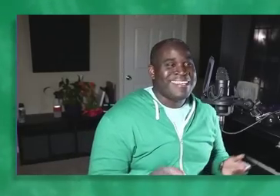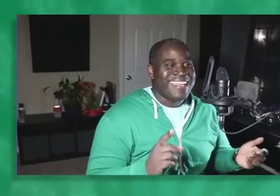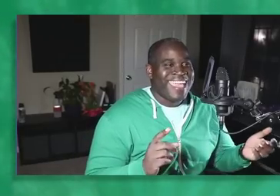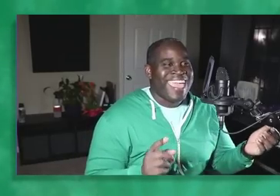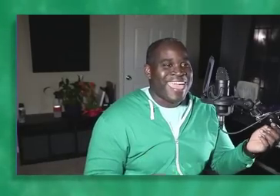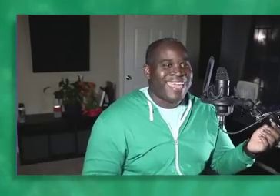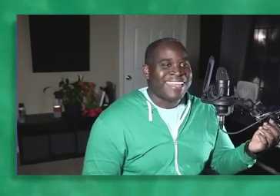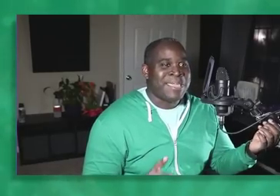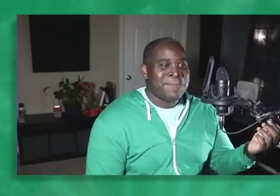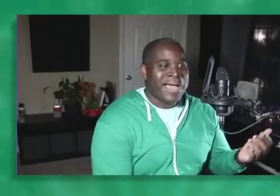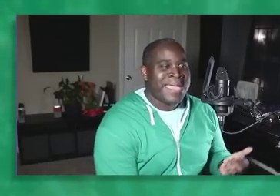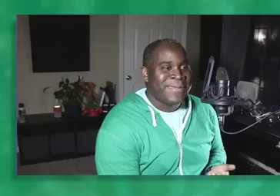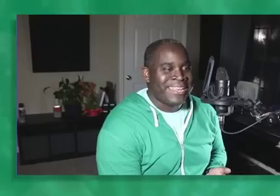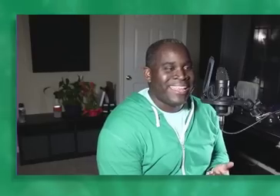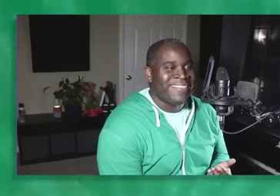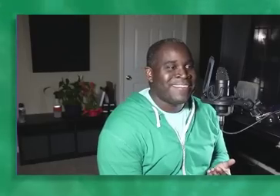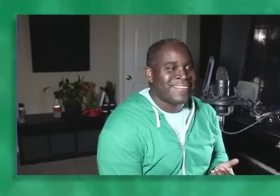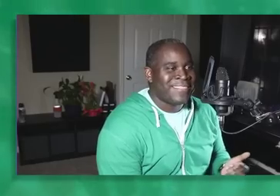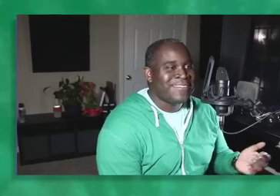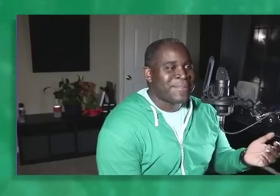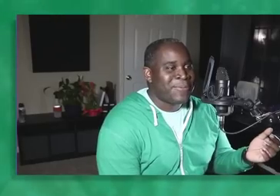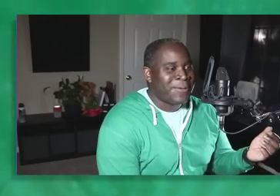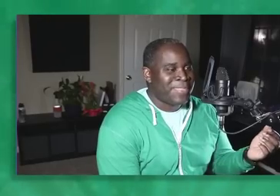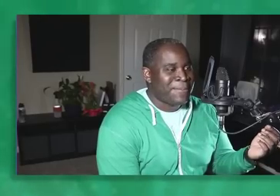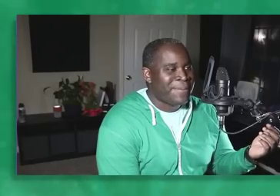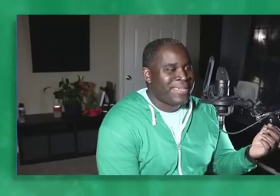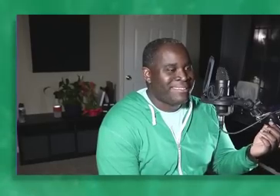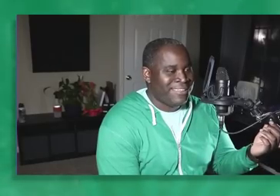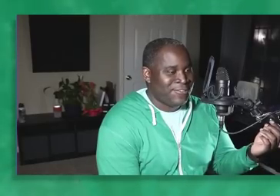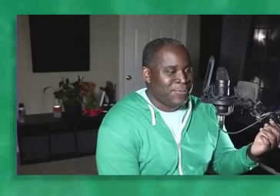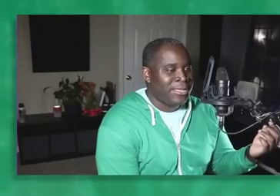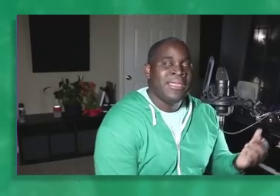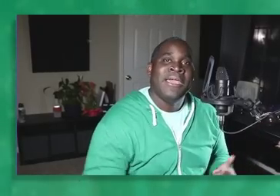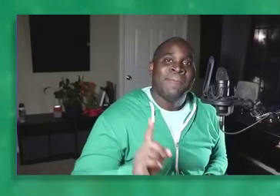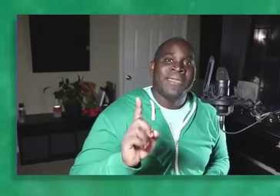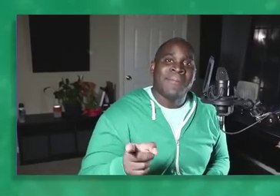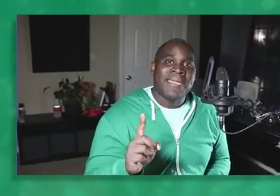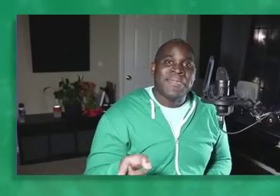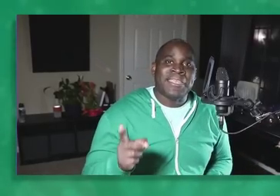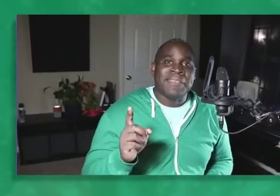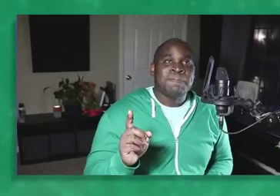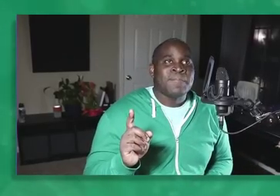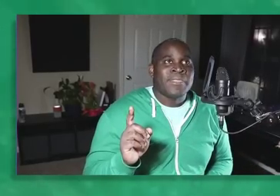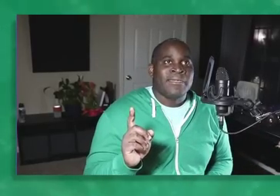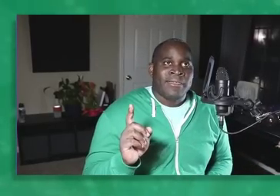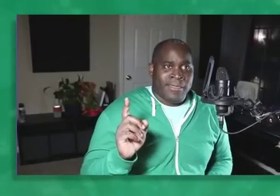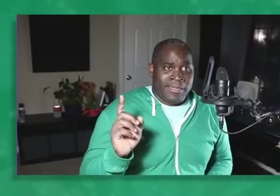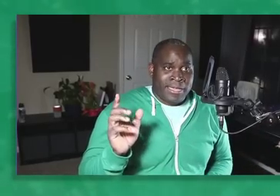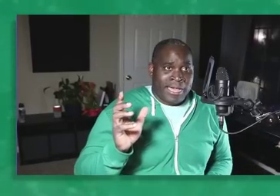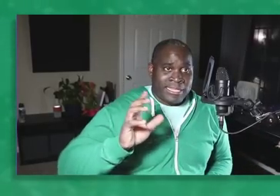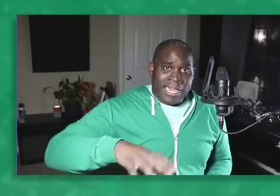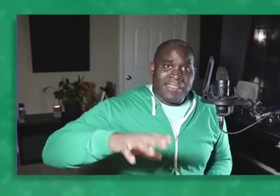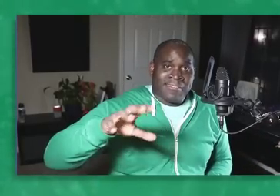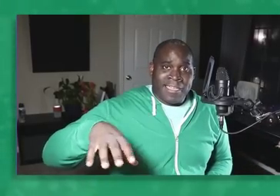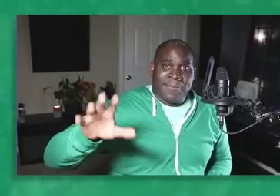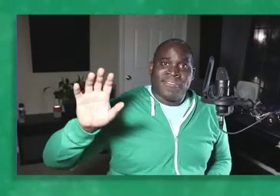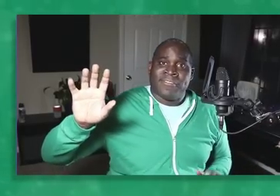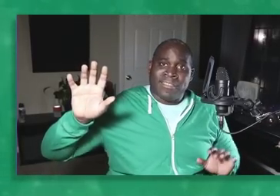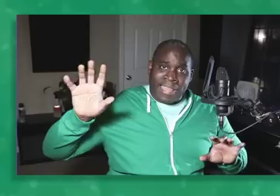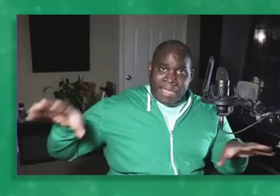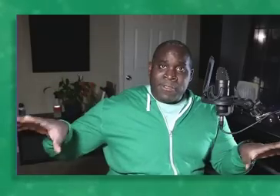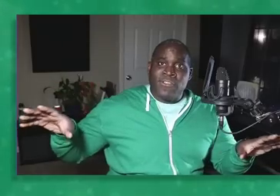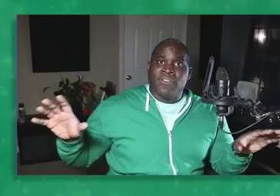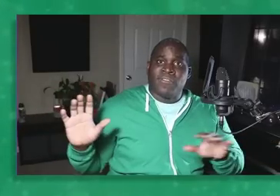Yes. And in my opinion, and this is a point that might be a contentious point, but in my opinion, a lot of